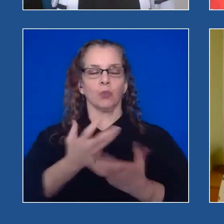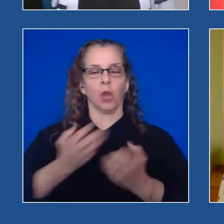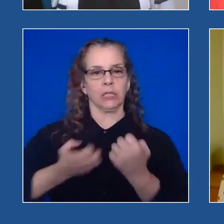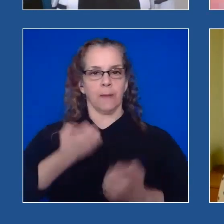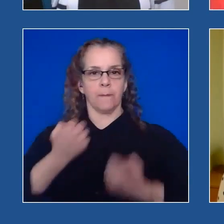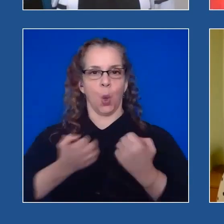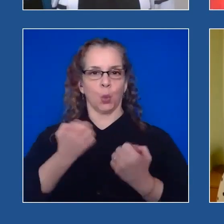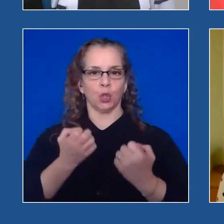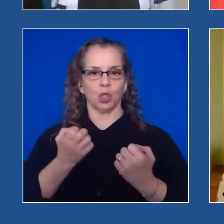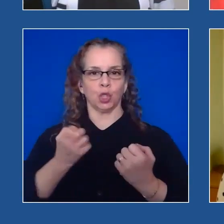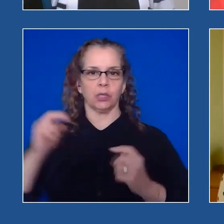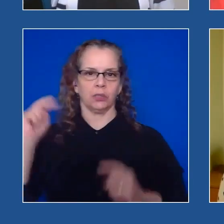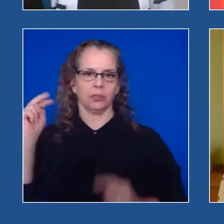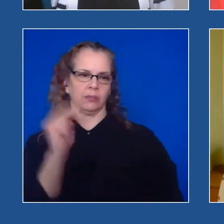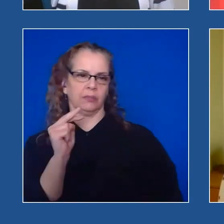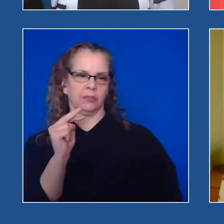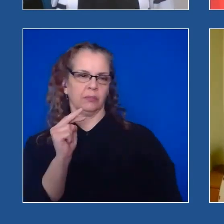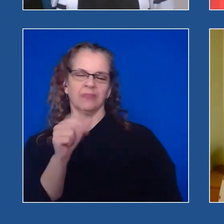as okay.